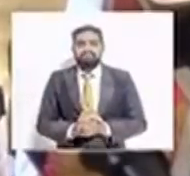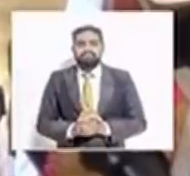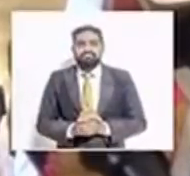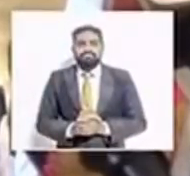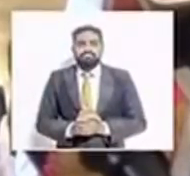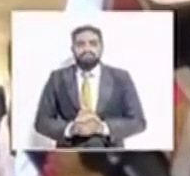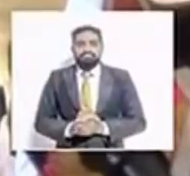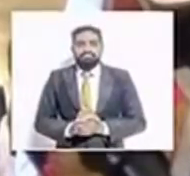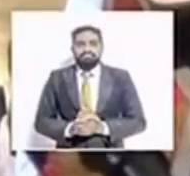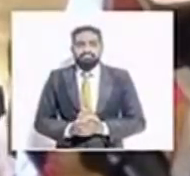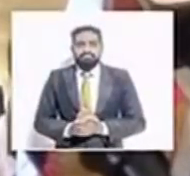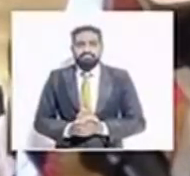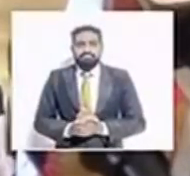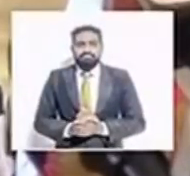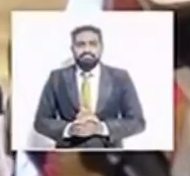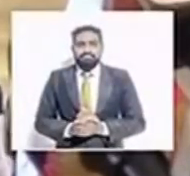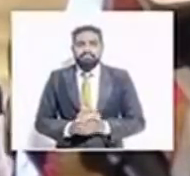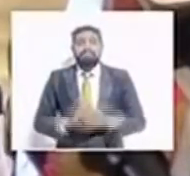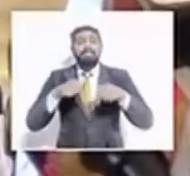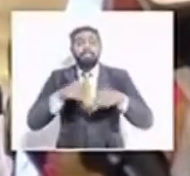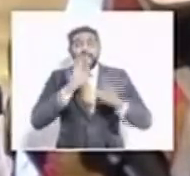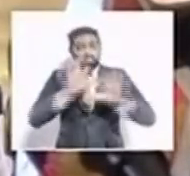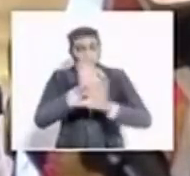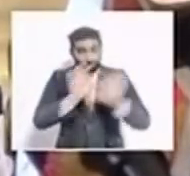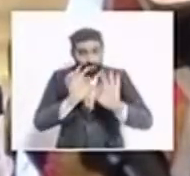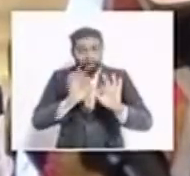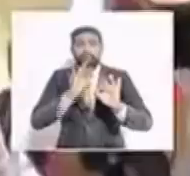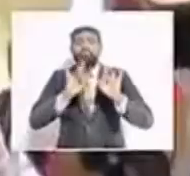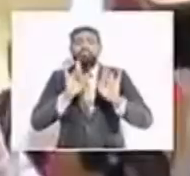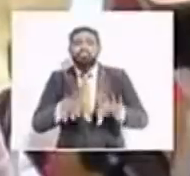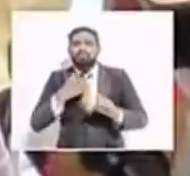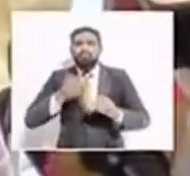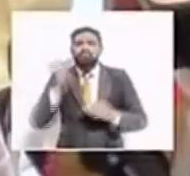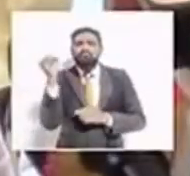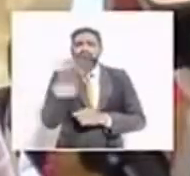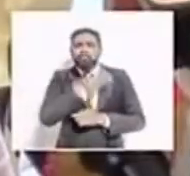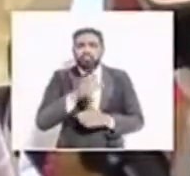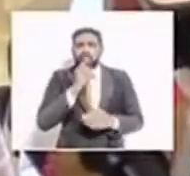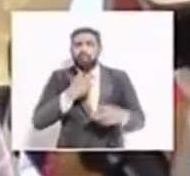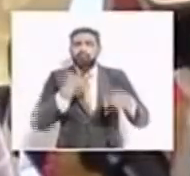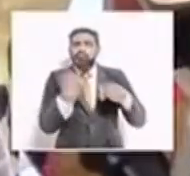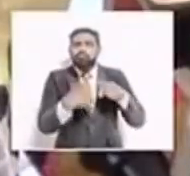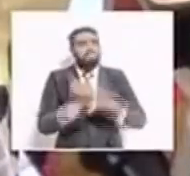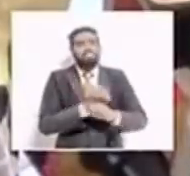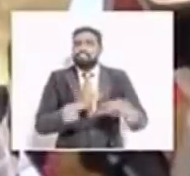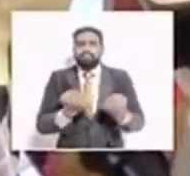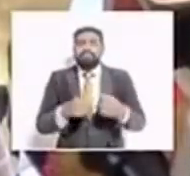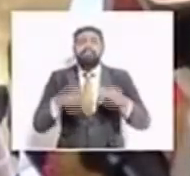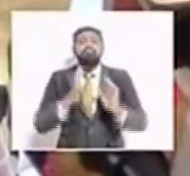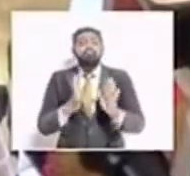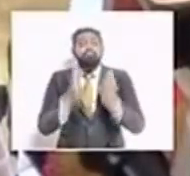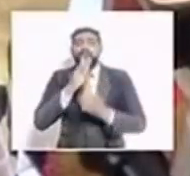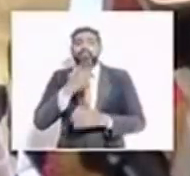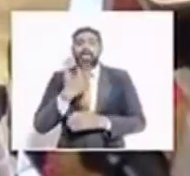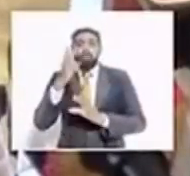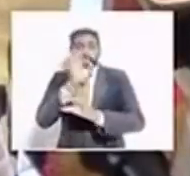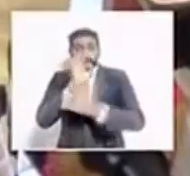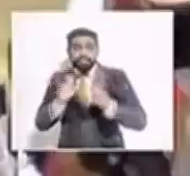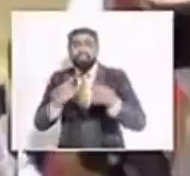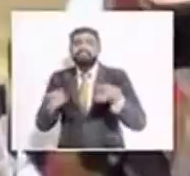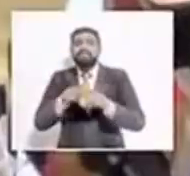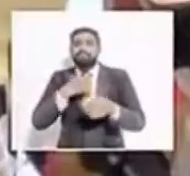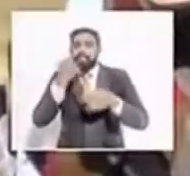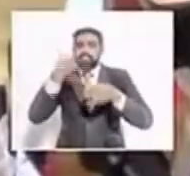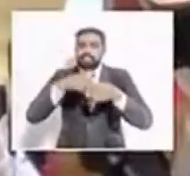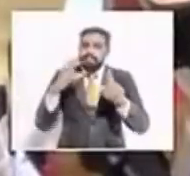Not even 10% of the bakers use wood-fired ovens. 90% of them use stoves that need fuel like diesel, gas and kerosene. This